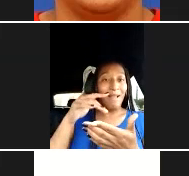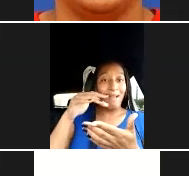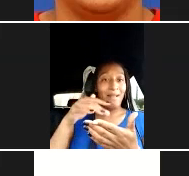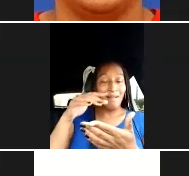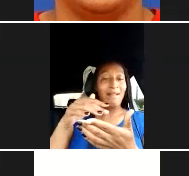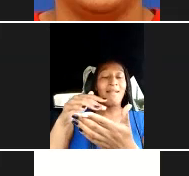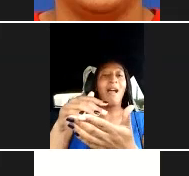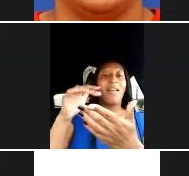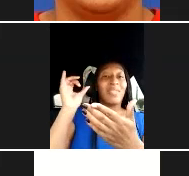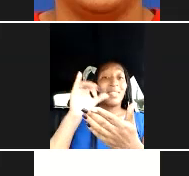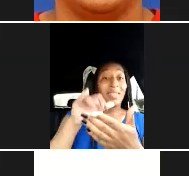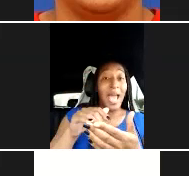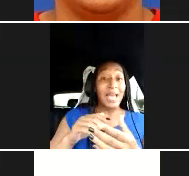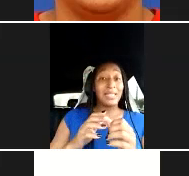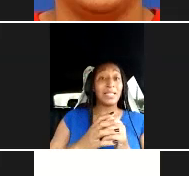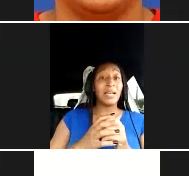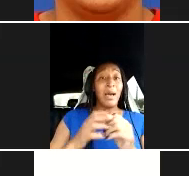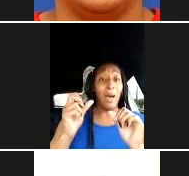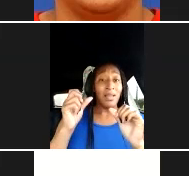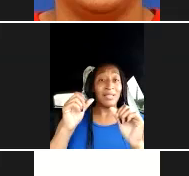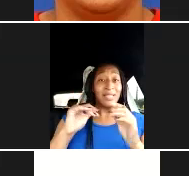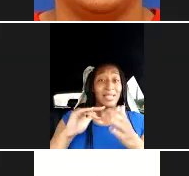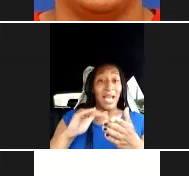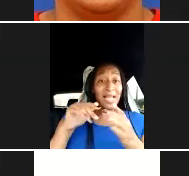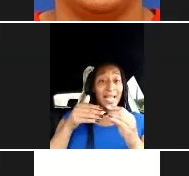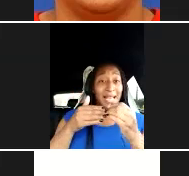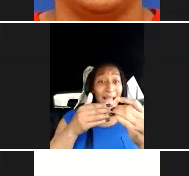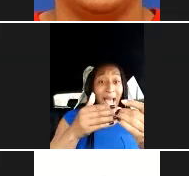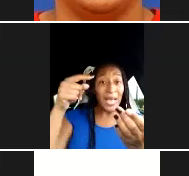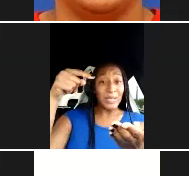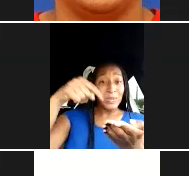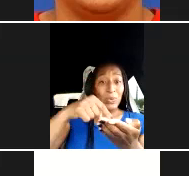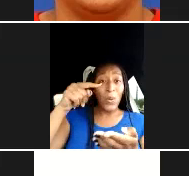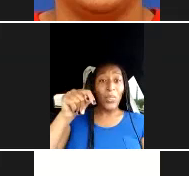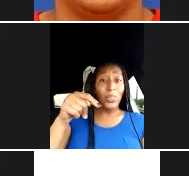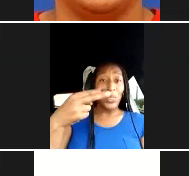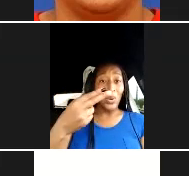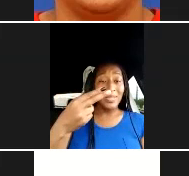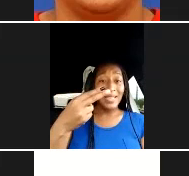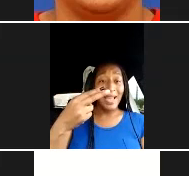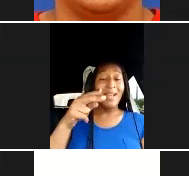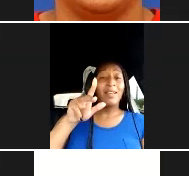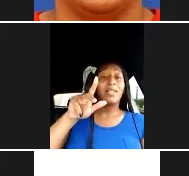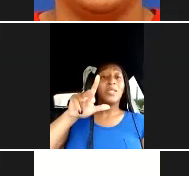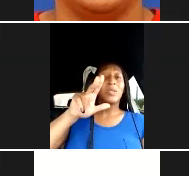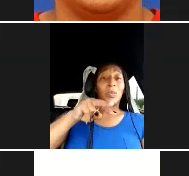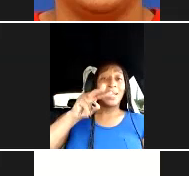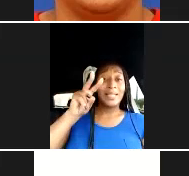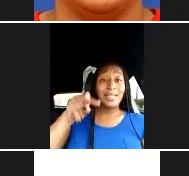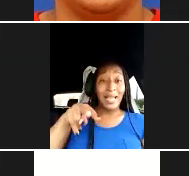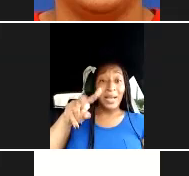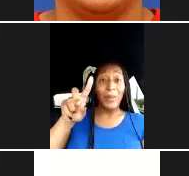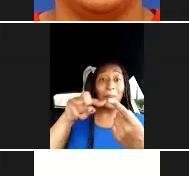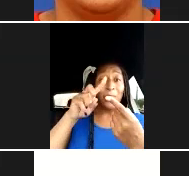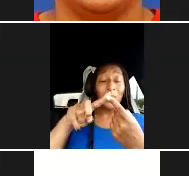by the deadline posted for the final exam, which is Thursday the 22nd at 11:59 p.m.